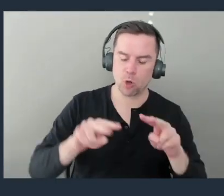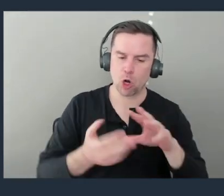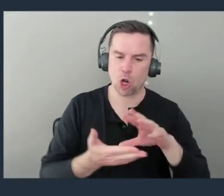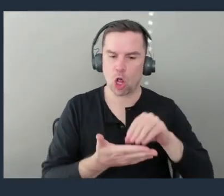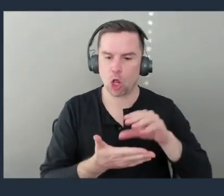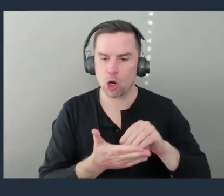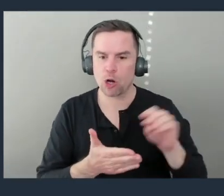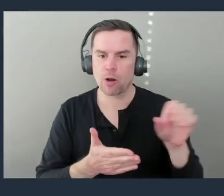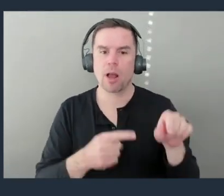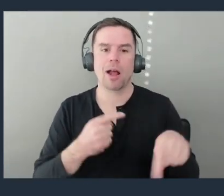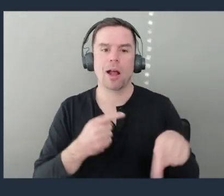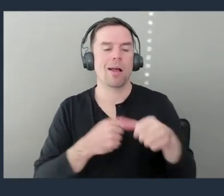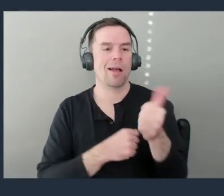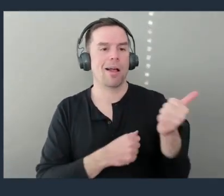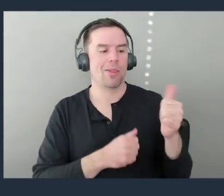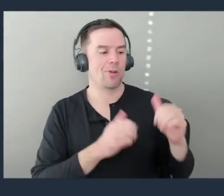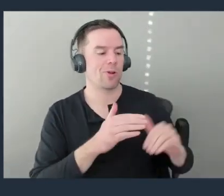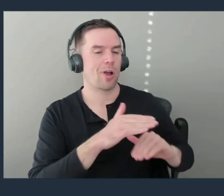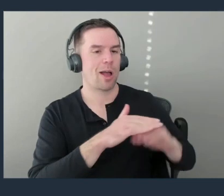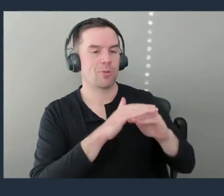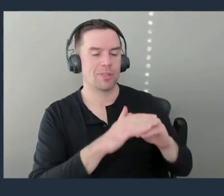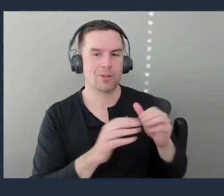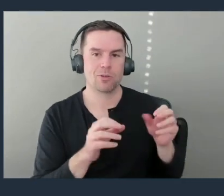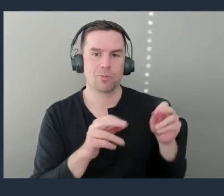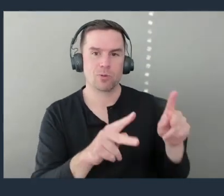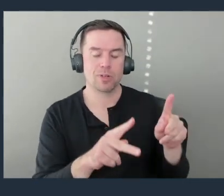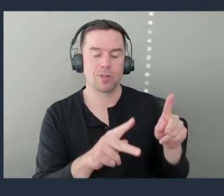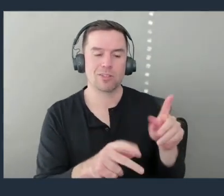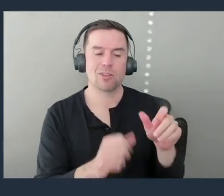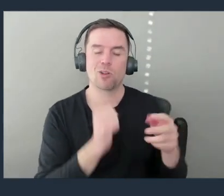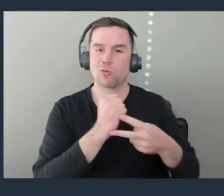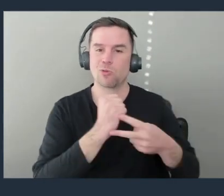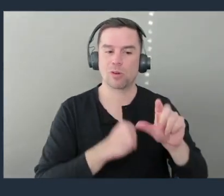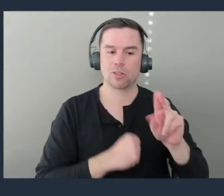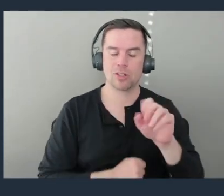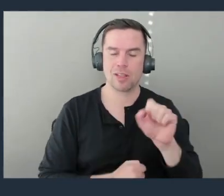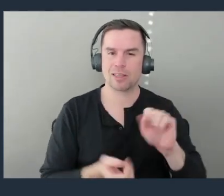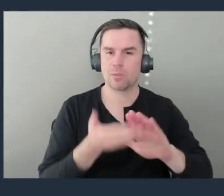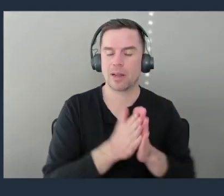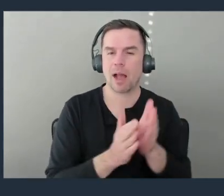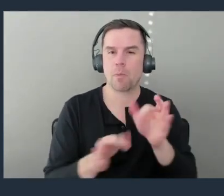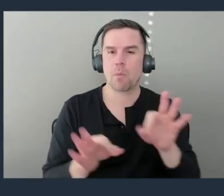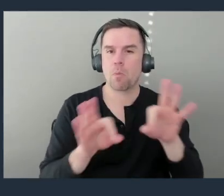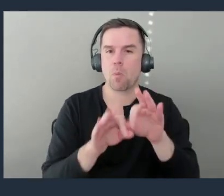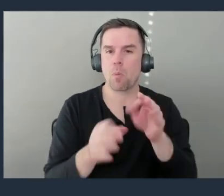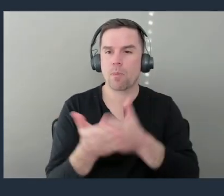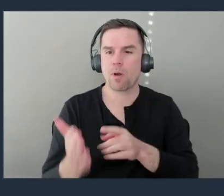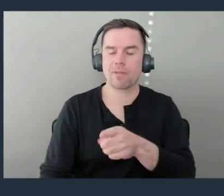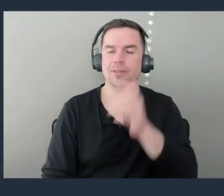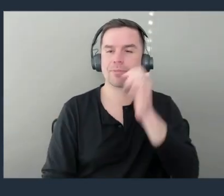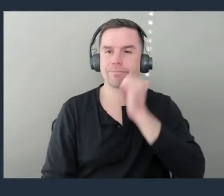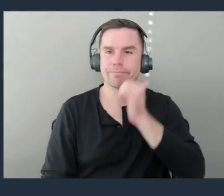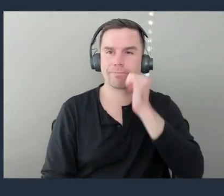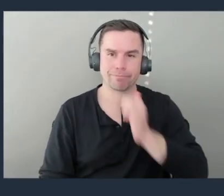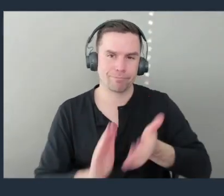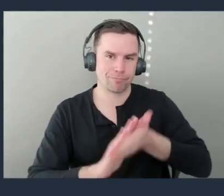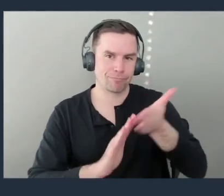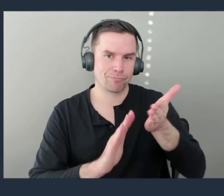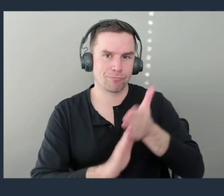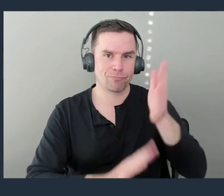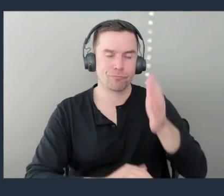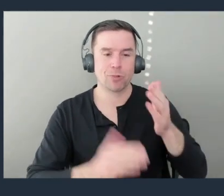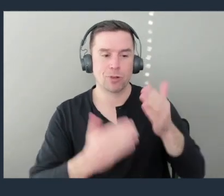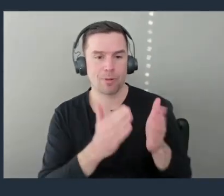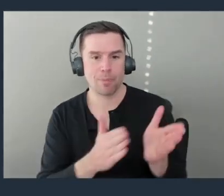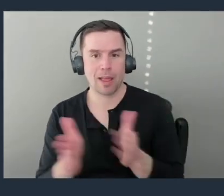opportunities and has made Storage Lens a key part of their daily operations as they set the stage for future growth. And